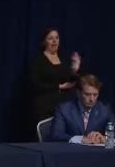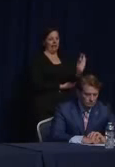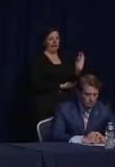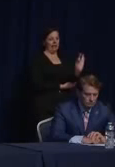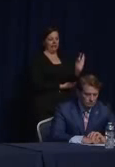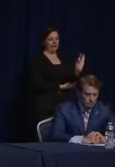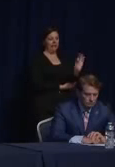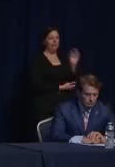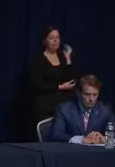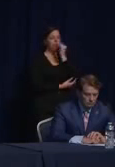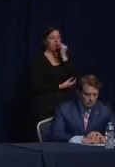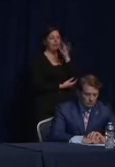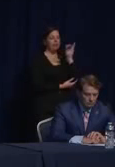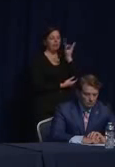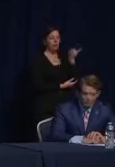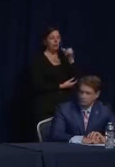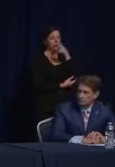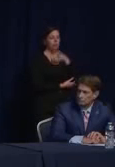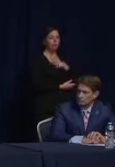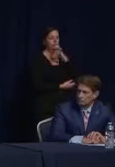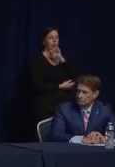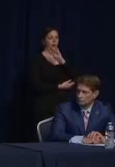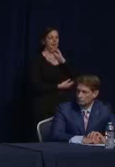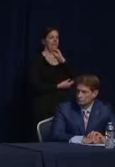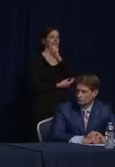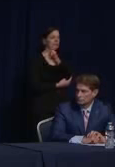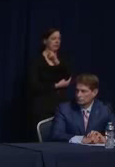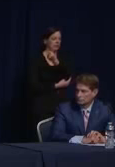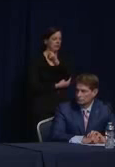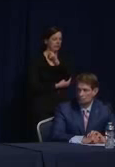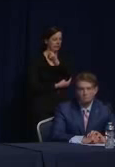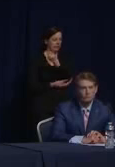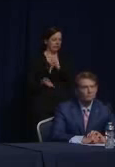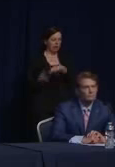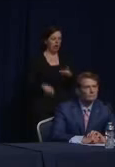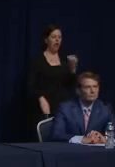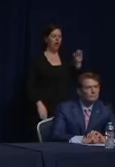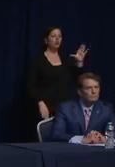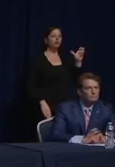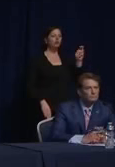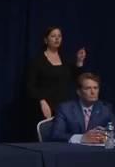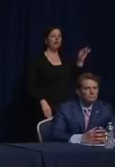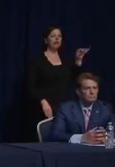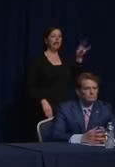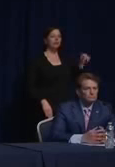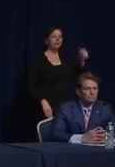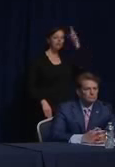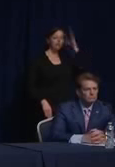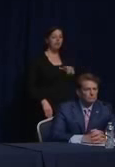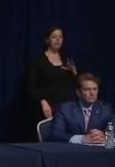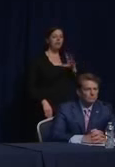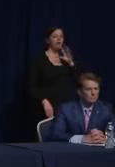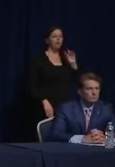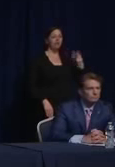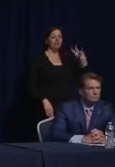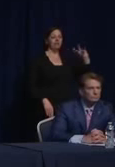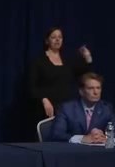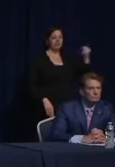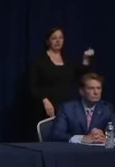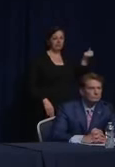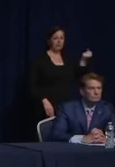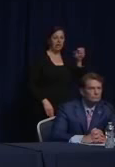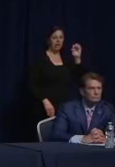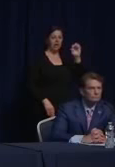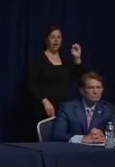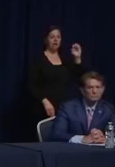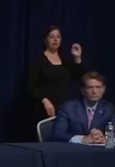Monmouth County, female in her 70s, and Ocean County male in his 70s, an Essex